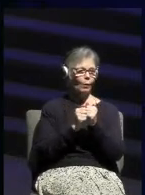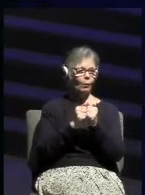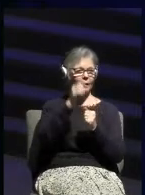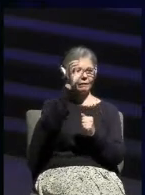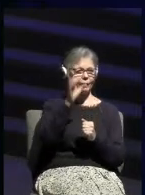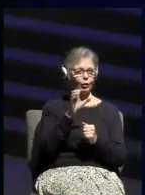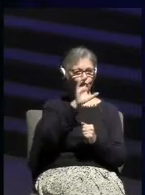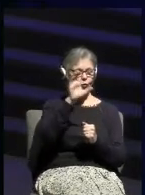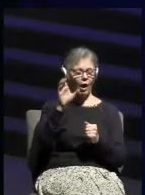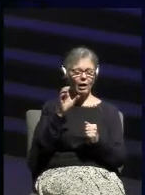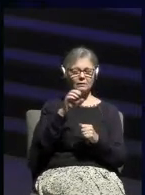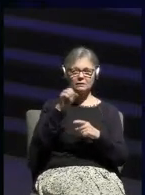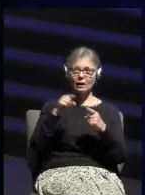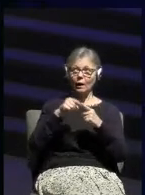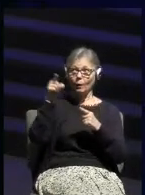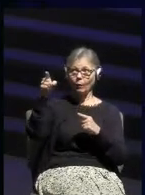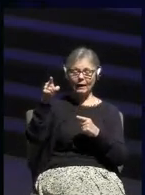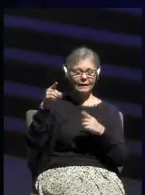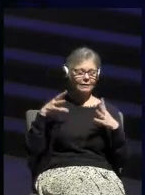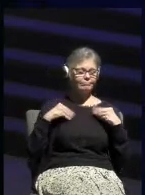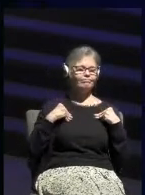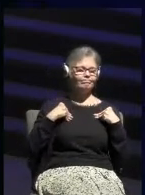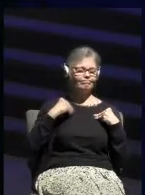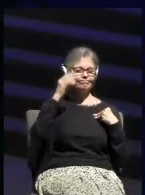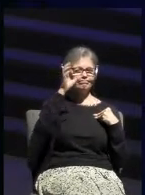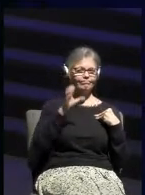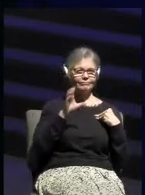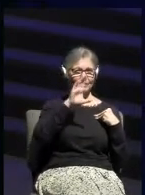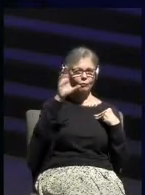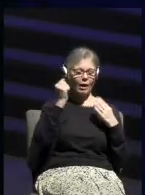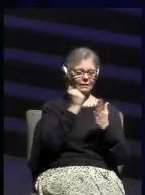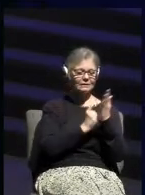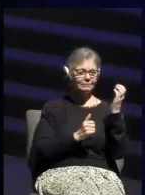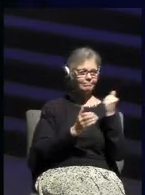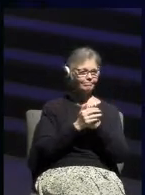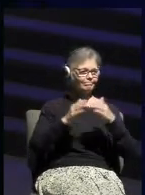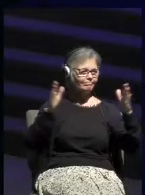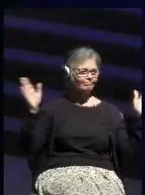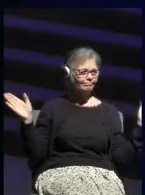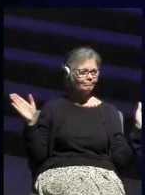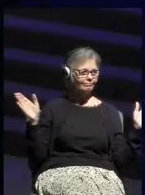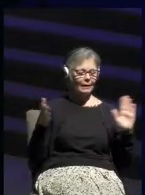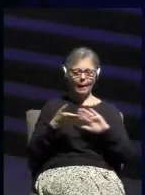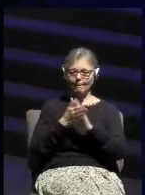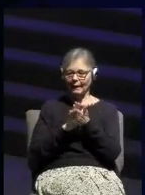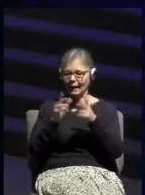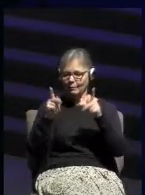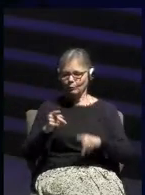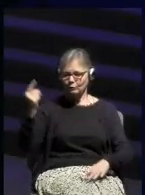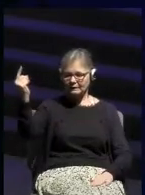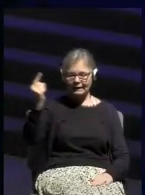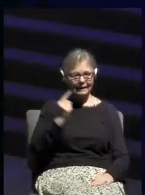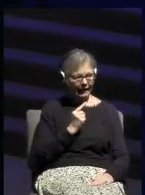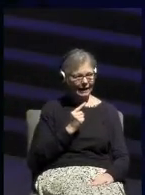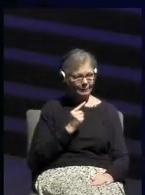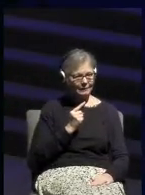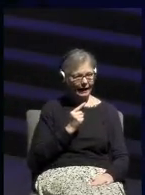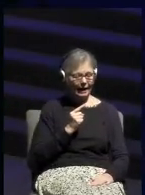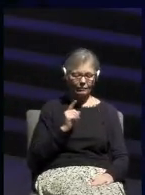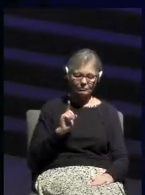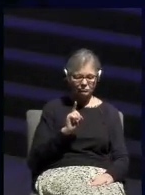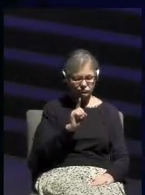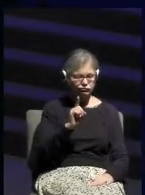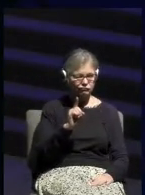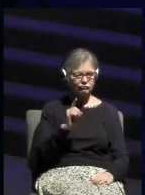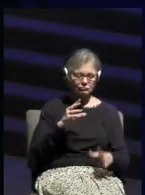That act of going to the cross, of God robing Himself in flesh and dwelling among us and then taking the journey to the